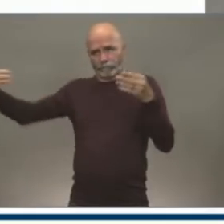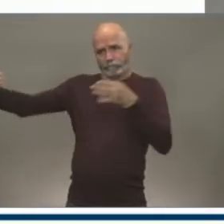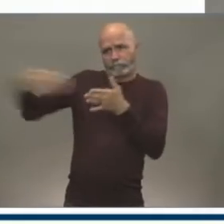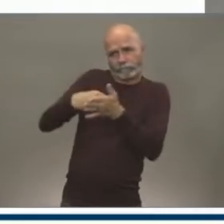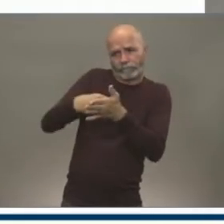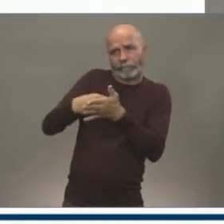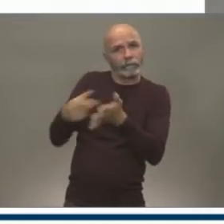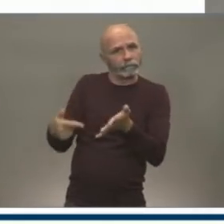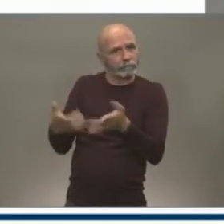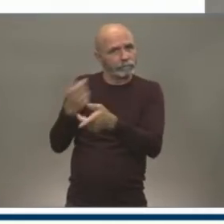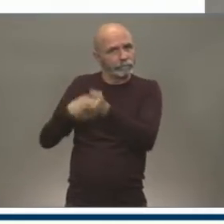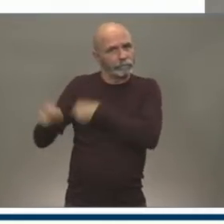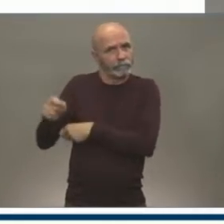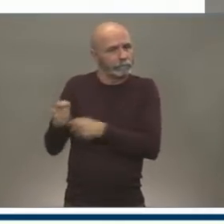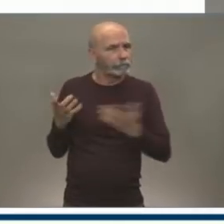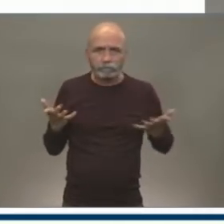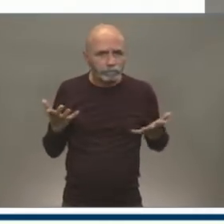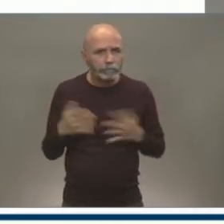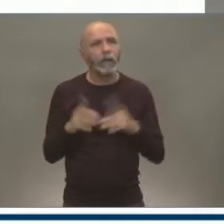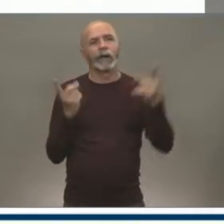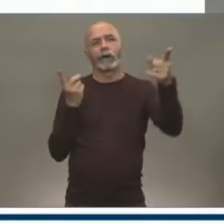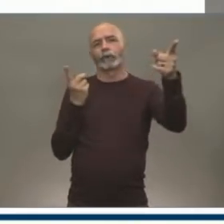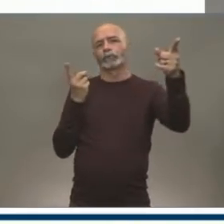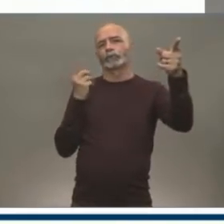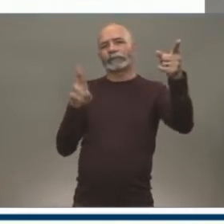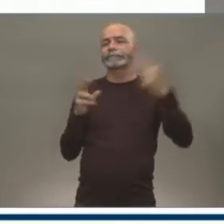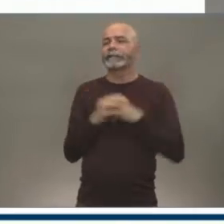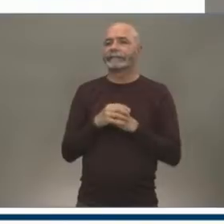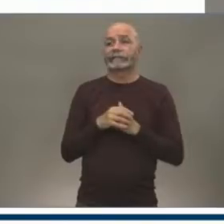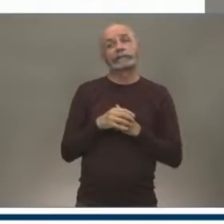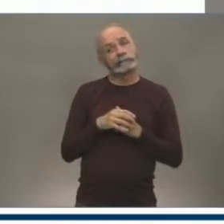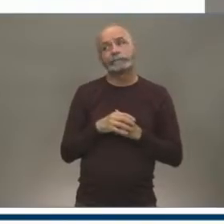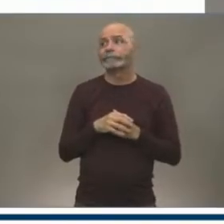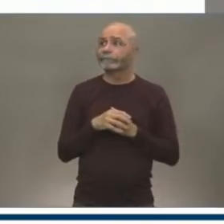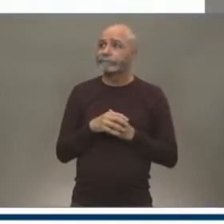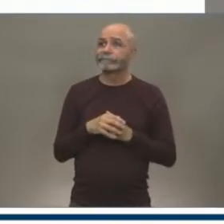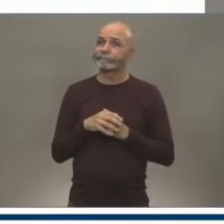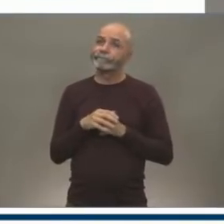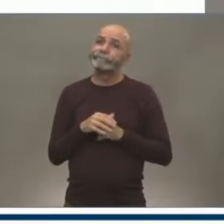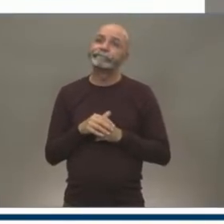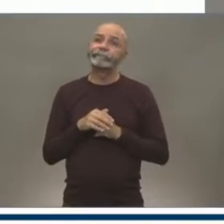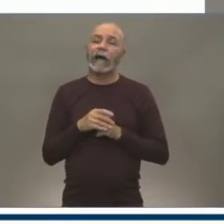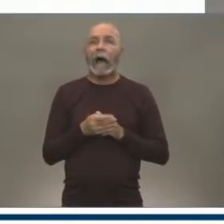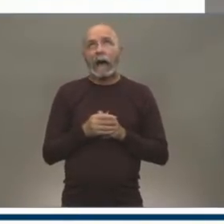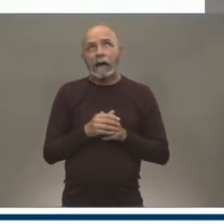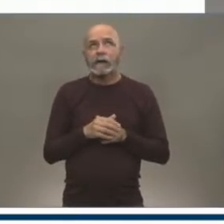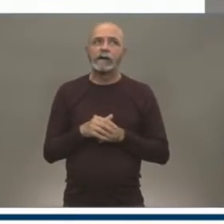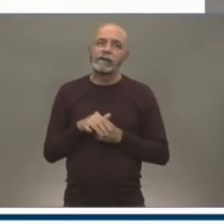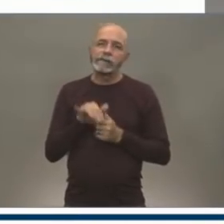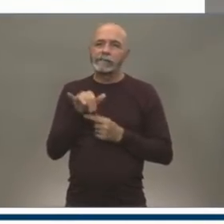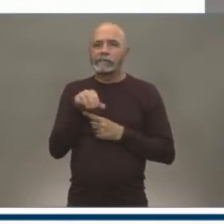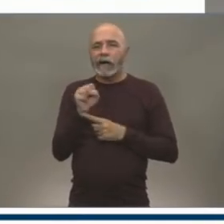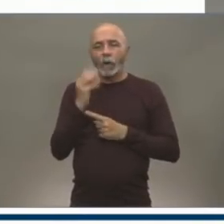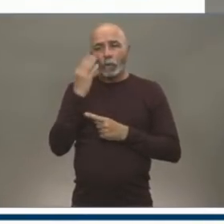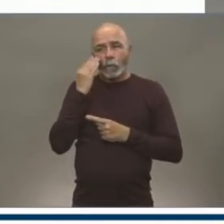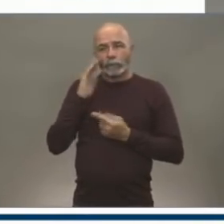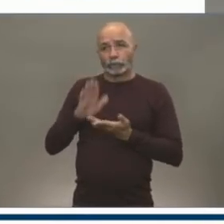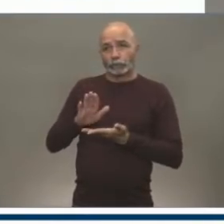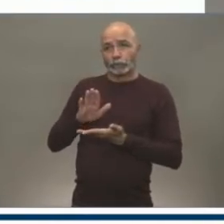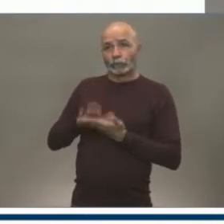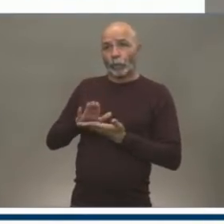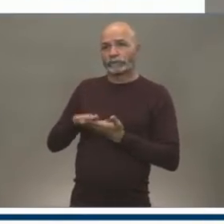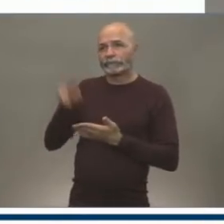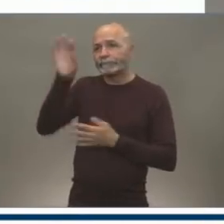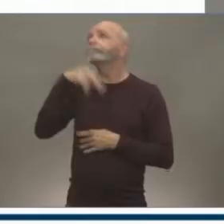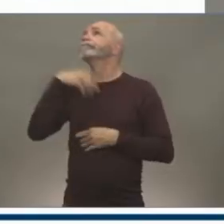like a lot of things. It's just one small additional piece. I know what we've done here in our schools is looked at all the ventilation